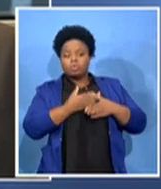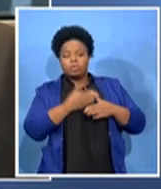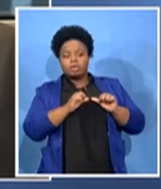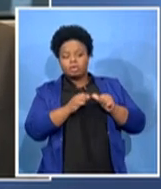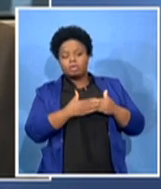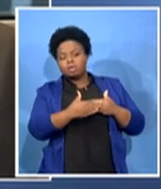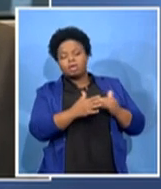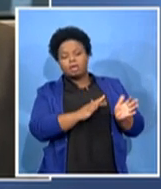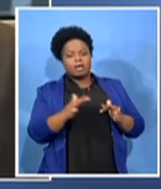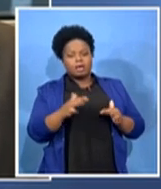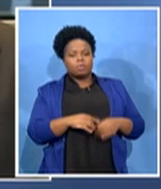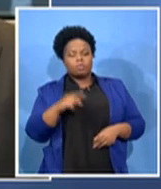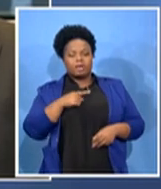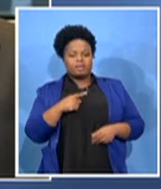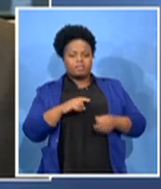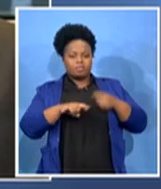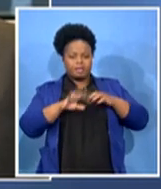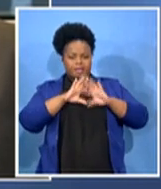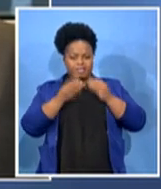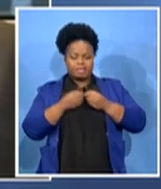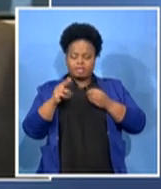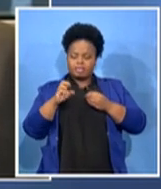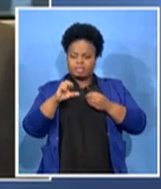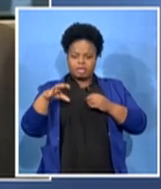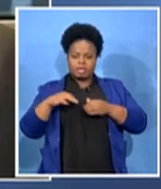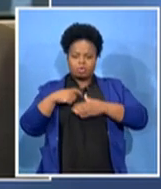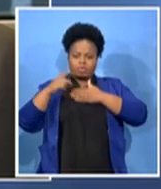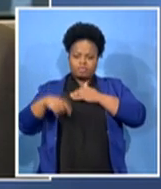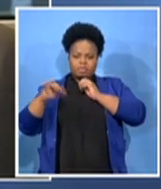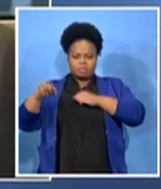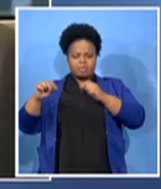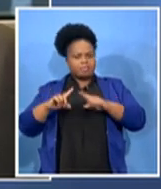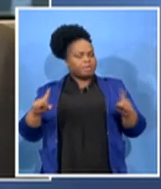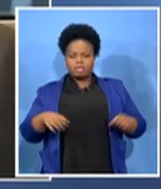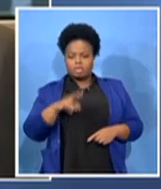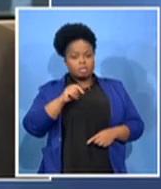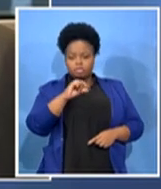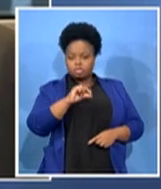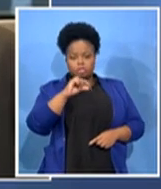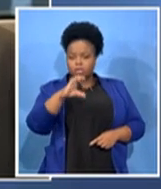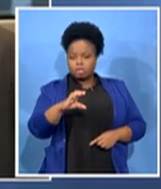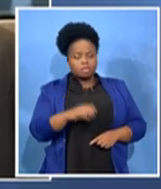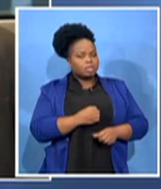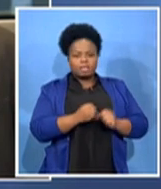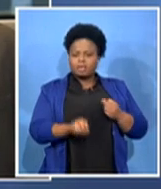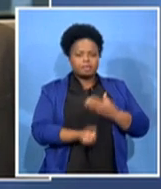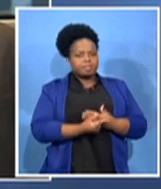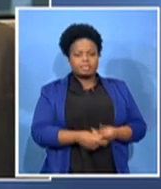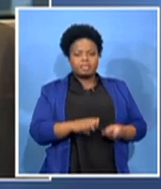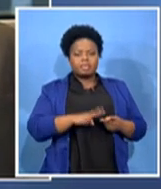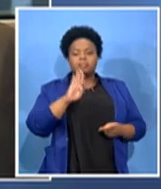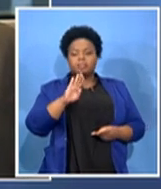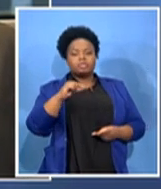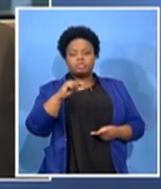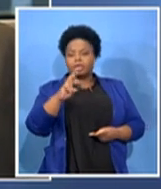at the Nasrec conference. But that NGC didn't take place, and those BGMs that were supposed to take place didn't take place. And also the provincial